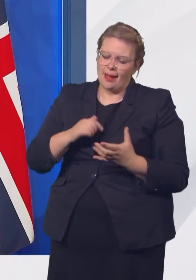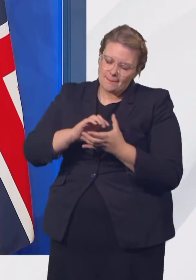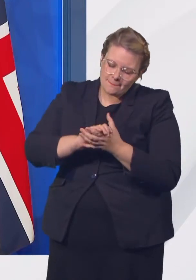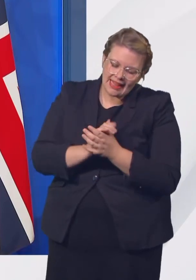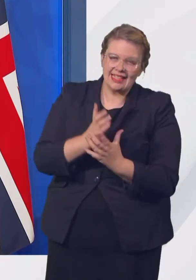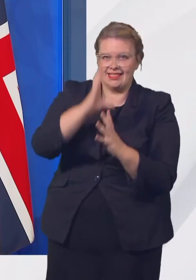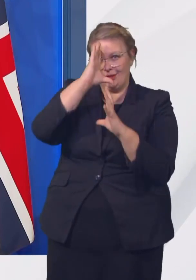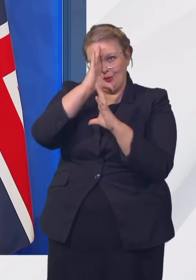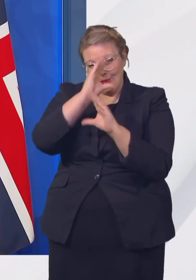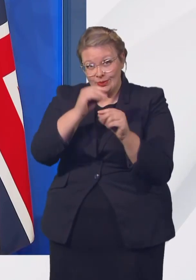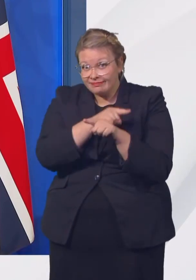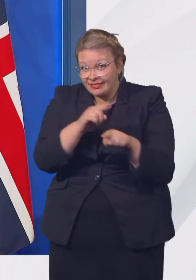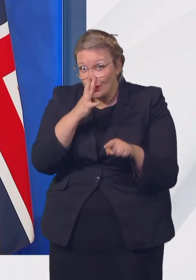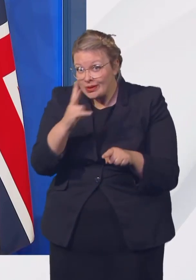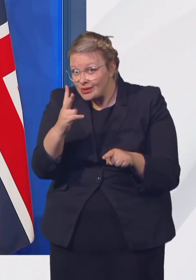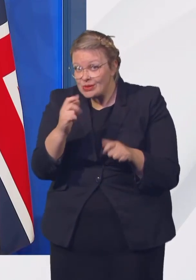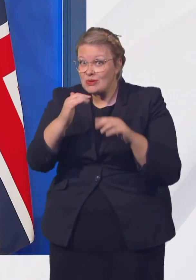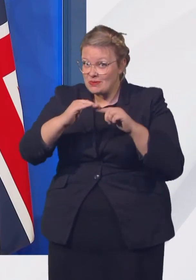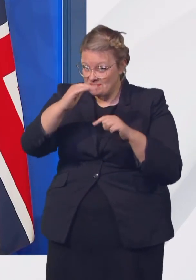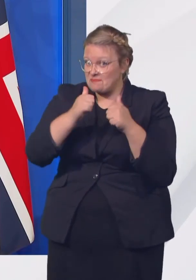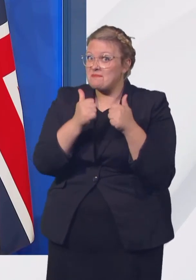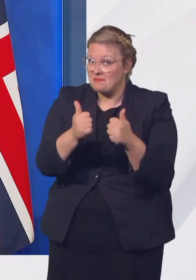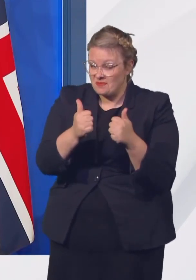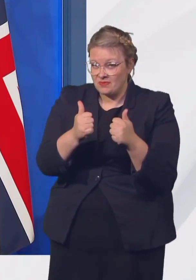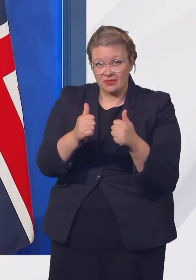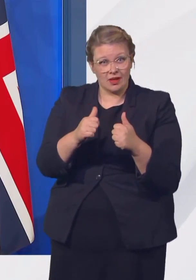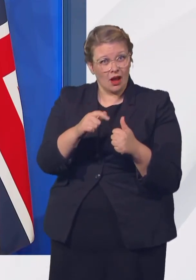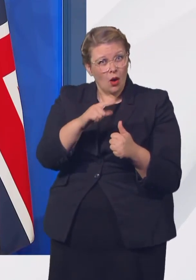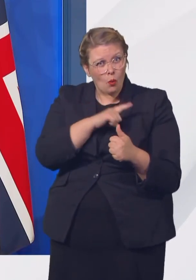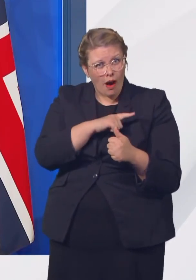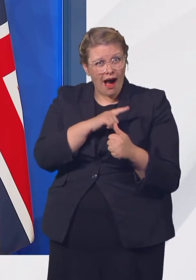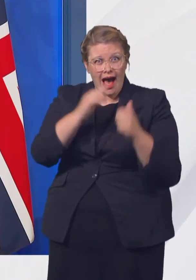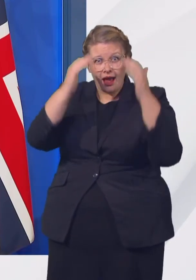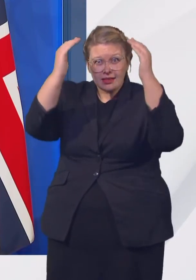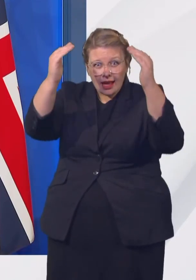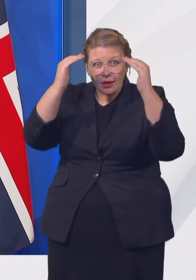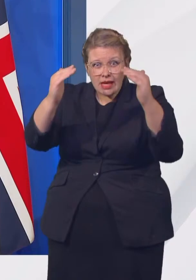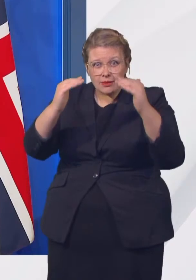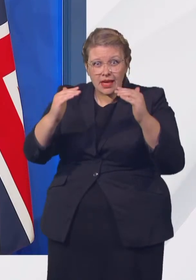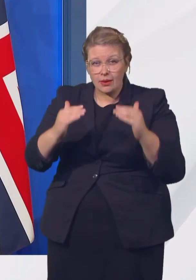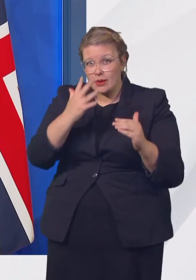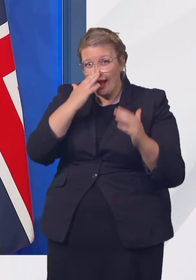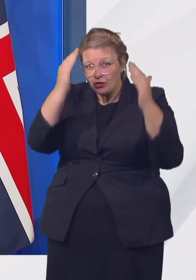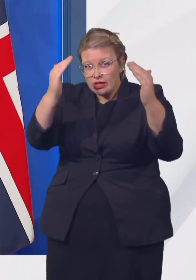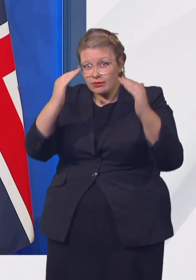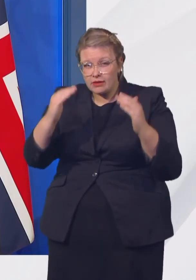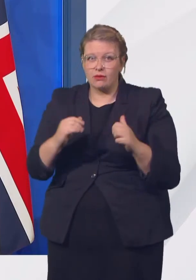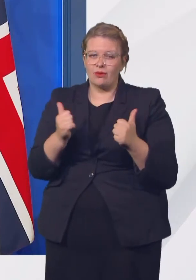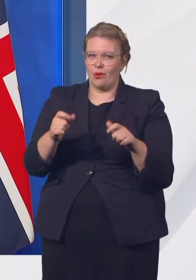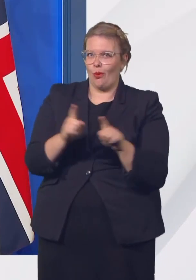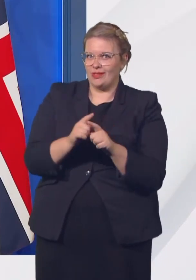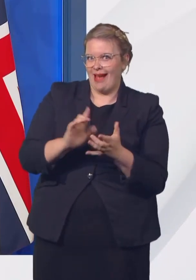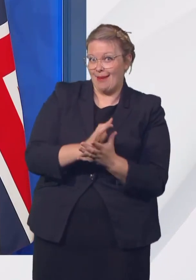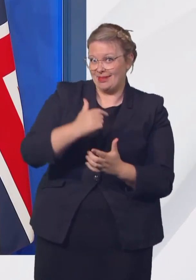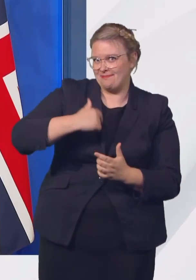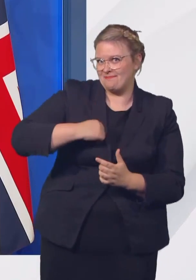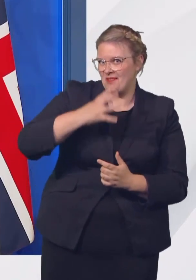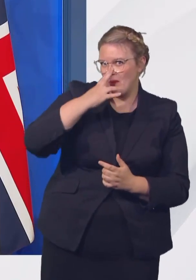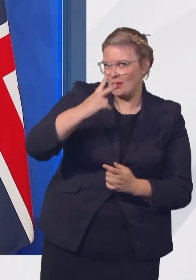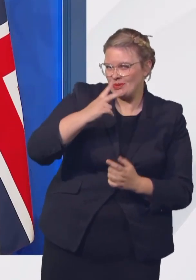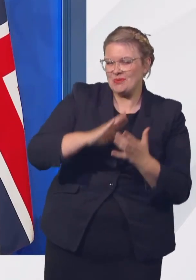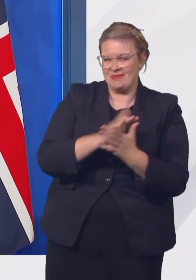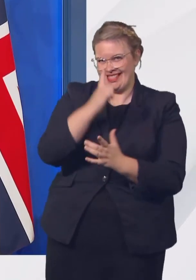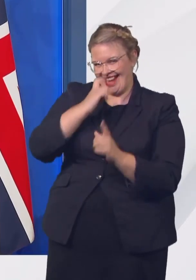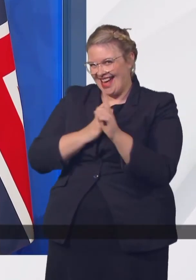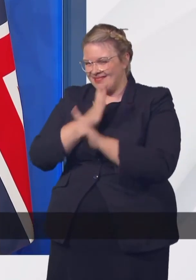about this because it shows the great progress that we're making. And I'm also delighted because it means I can get my jab too.